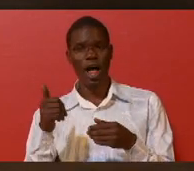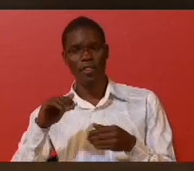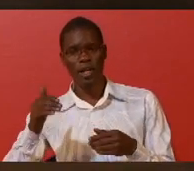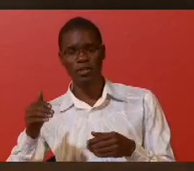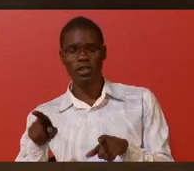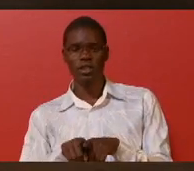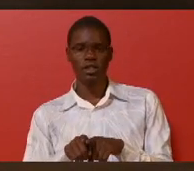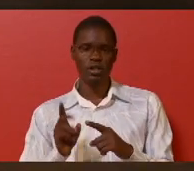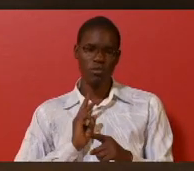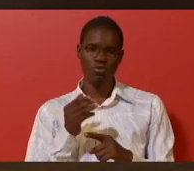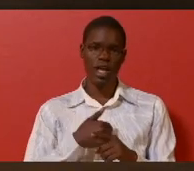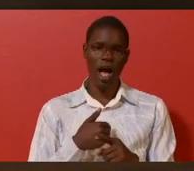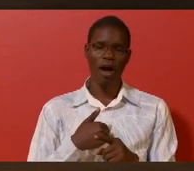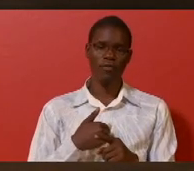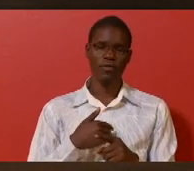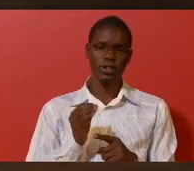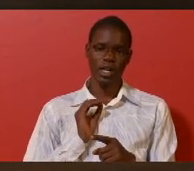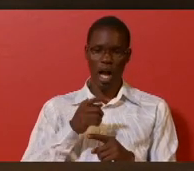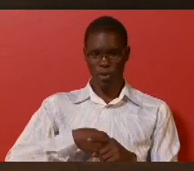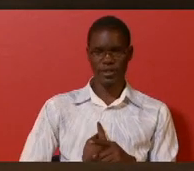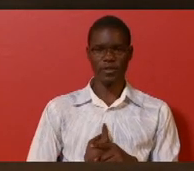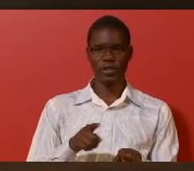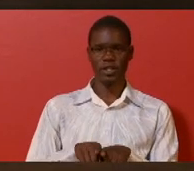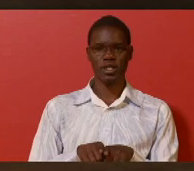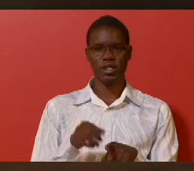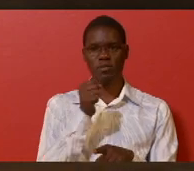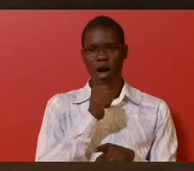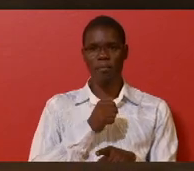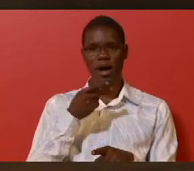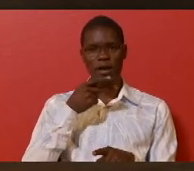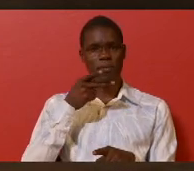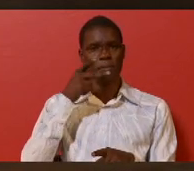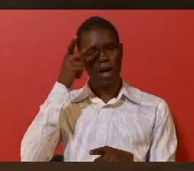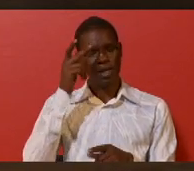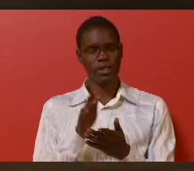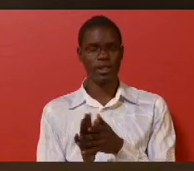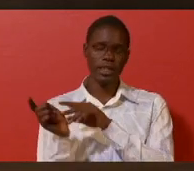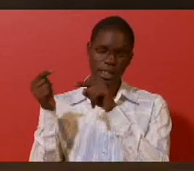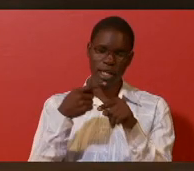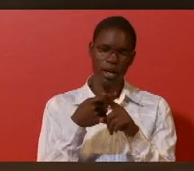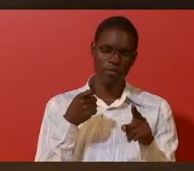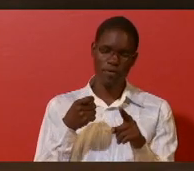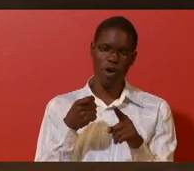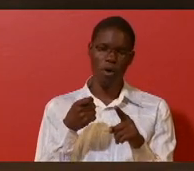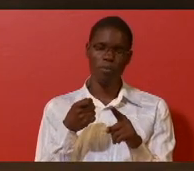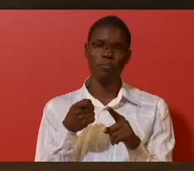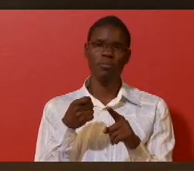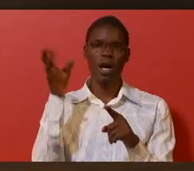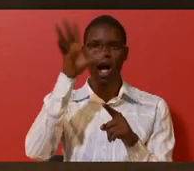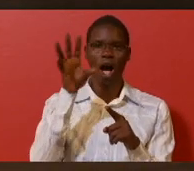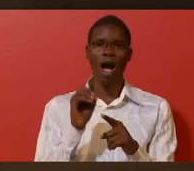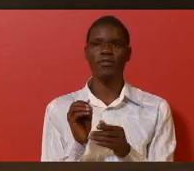I both have a set of Jamaican grandparents. And, of course, they came from Africa. You know, our ancestors came from